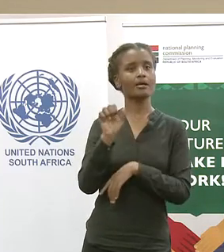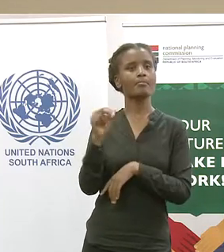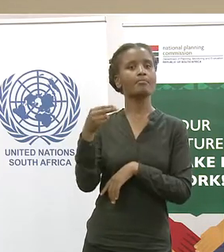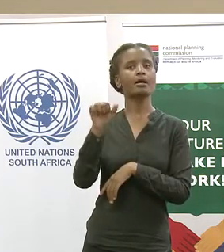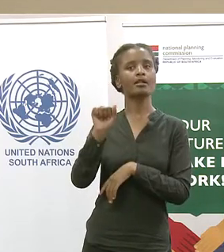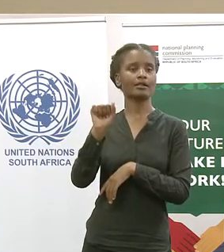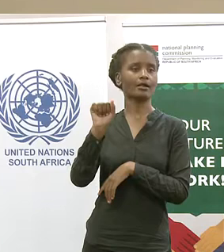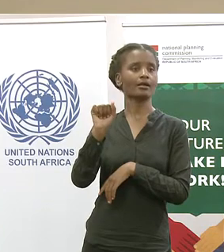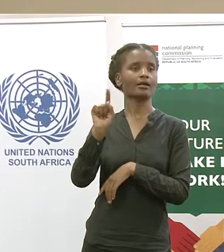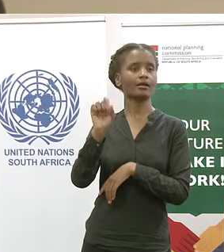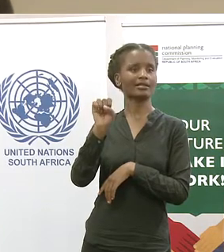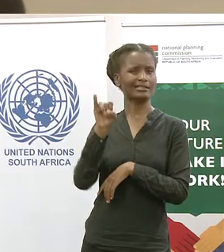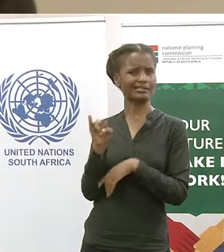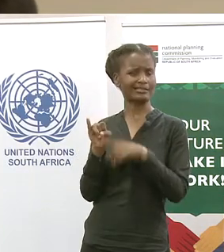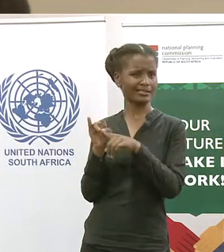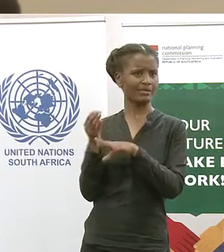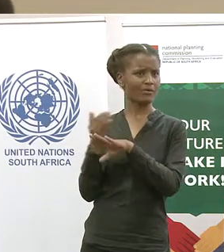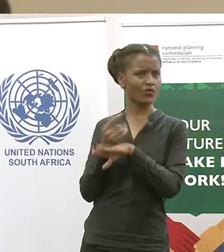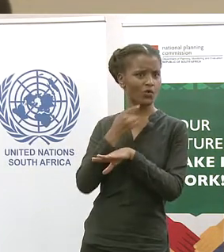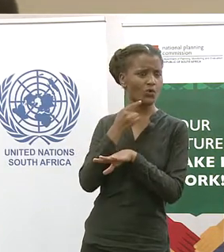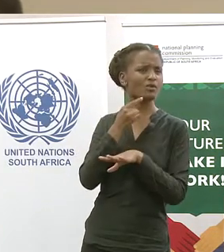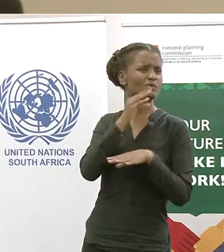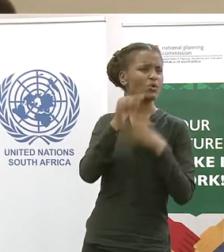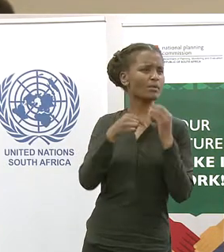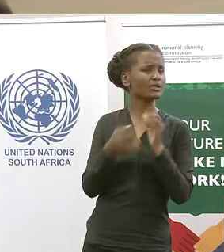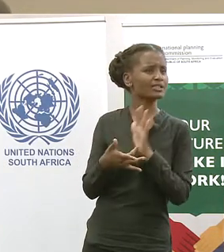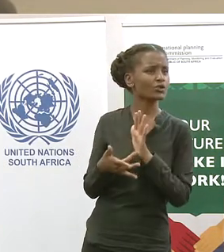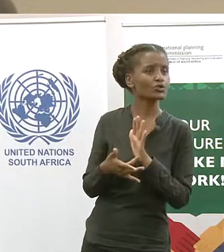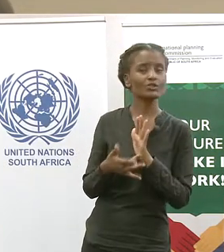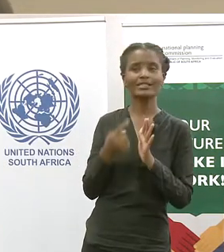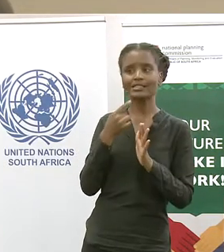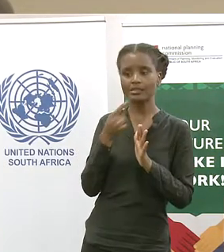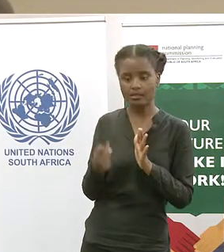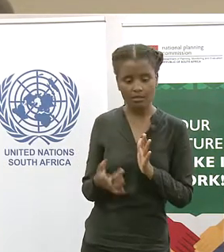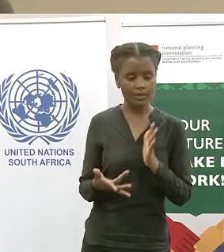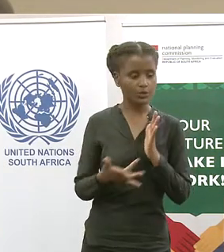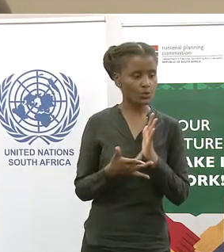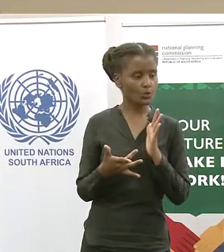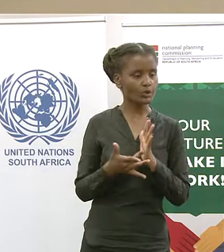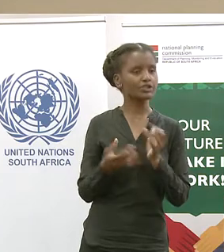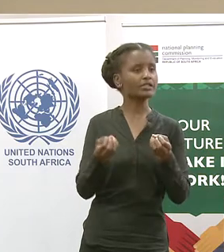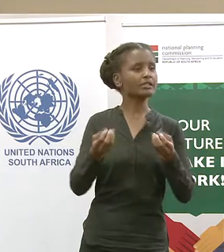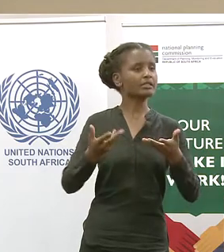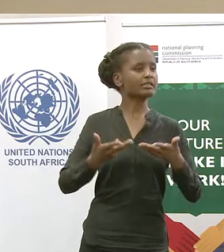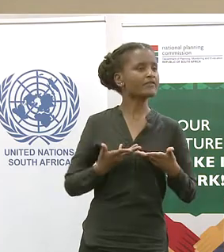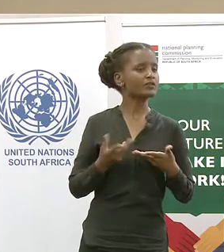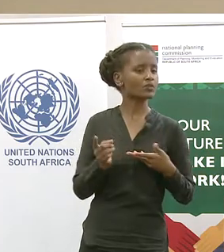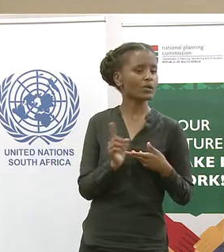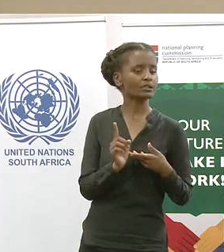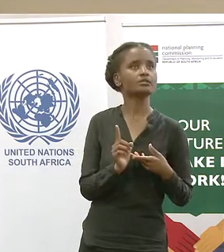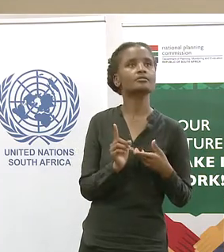technology and the invitation that technology brings in the context